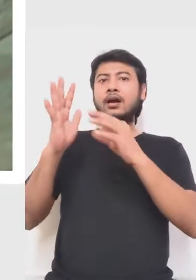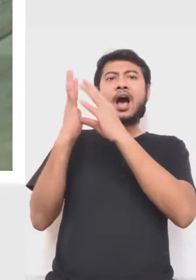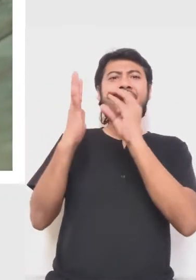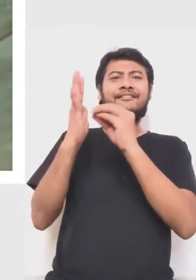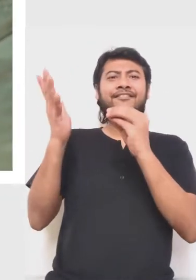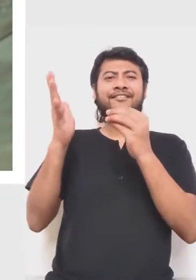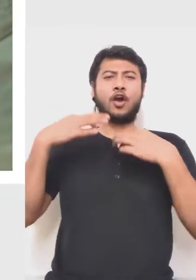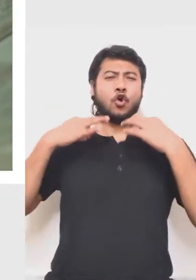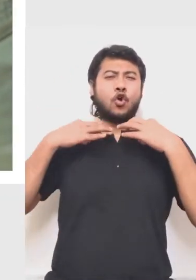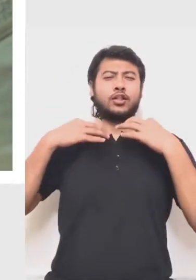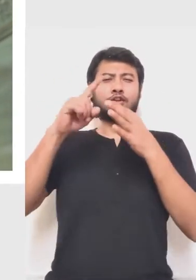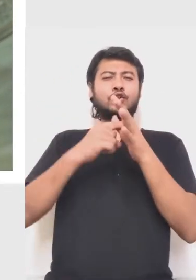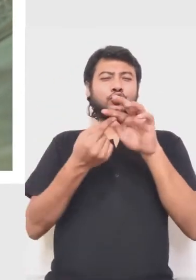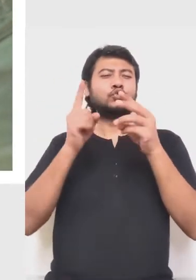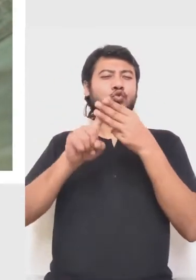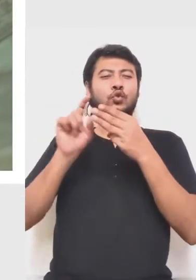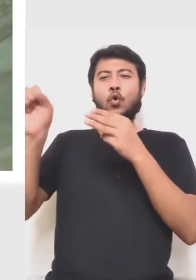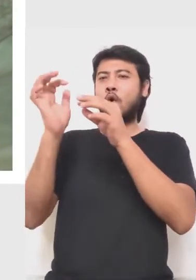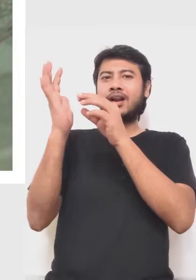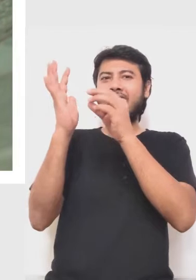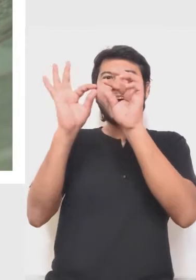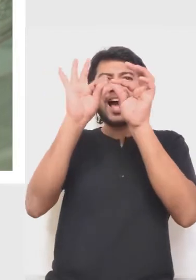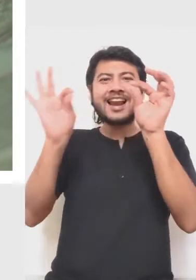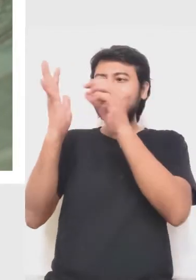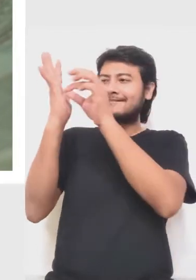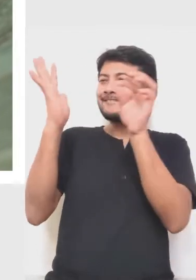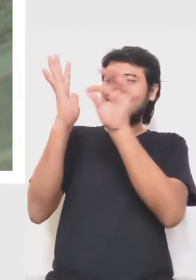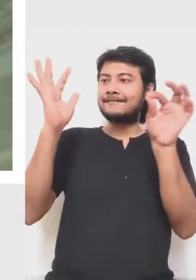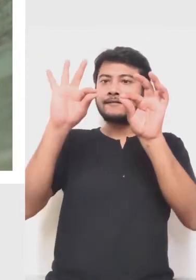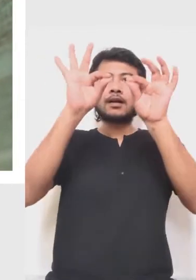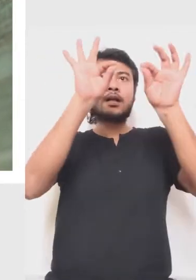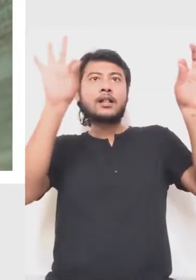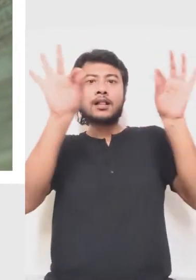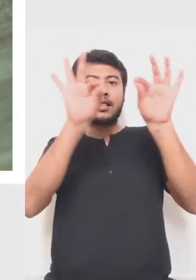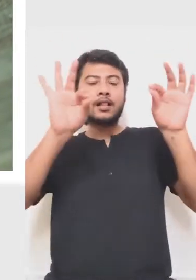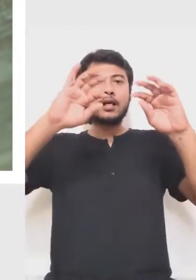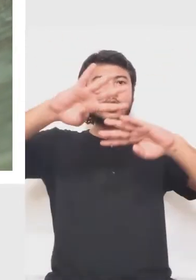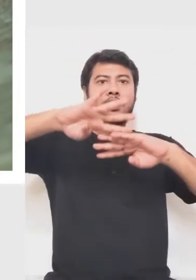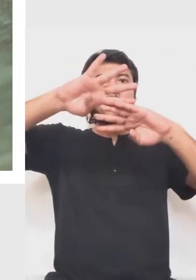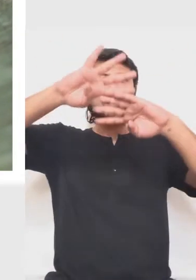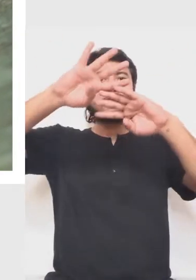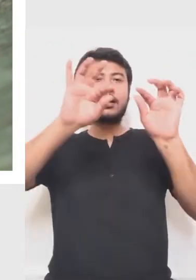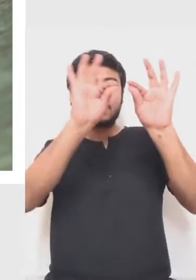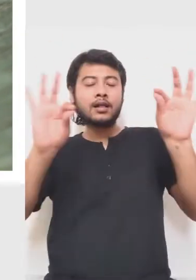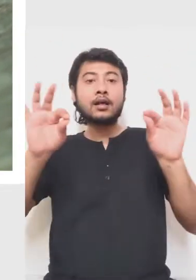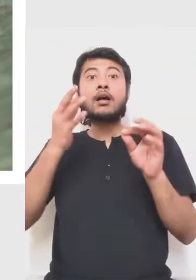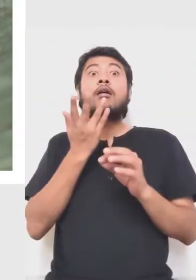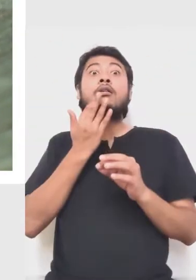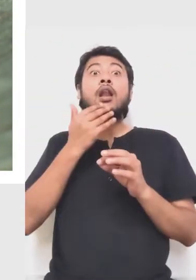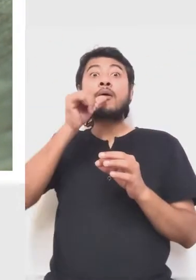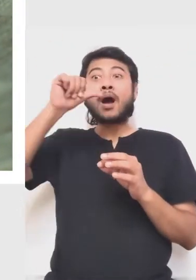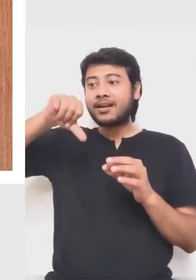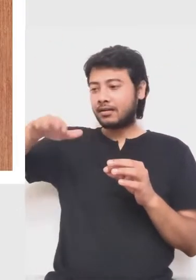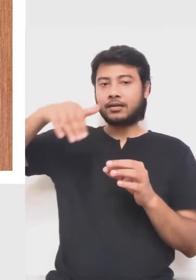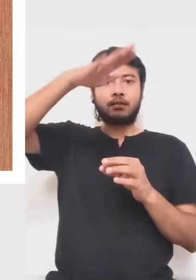individual threads from jute cloth to create distinctive patterns. Over time, the use of watercolor